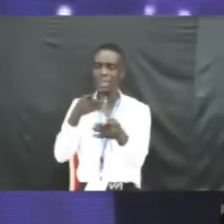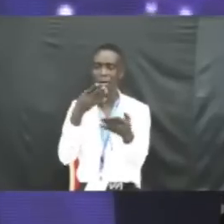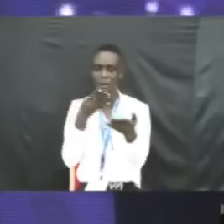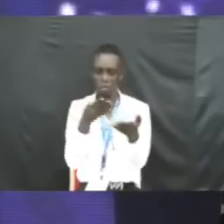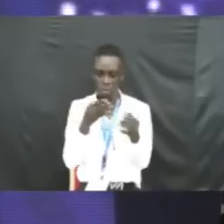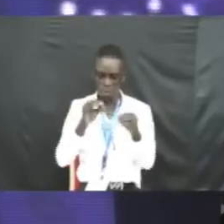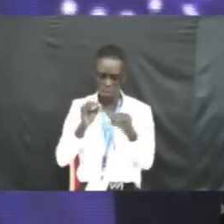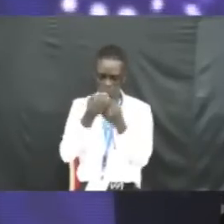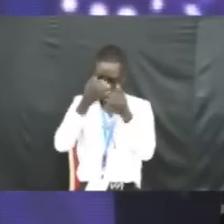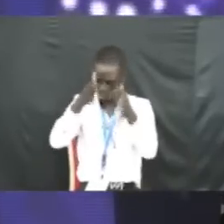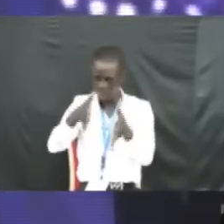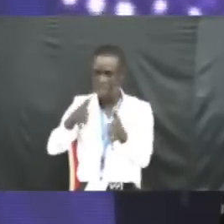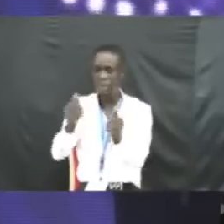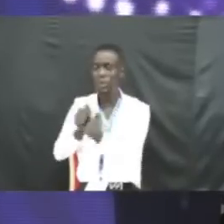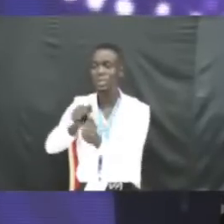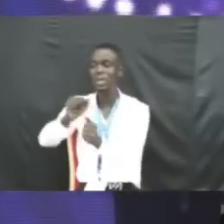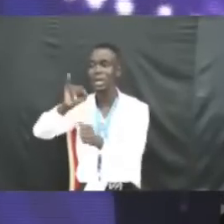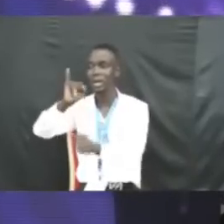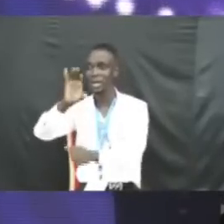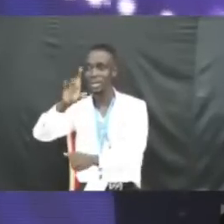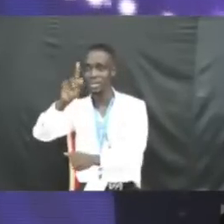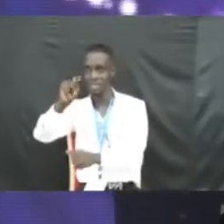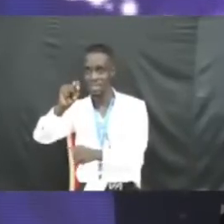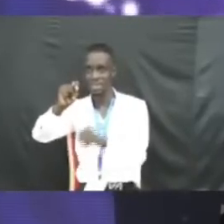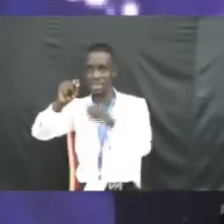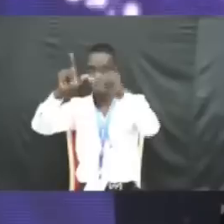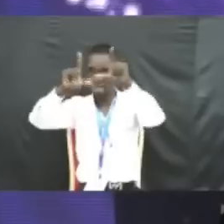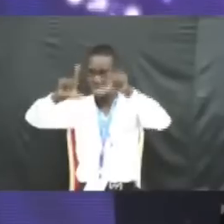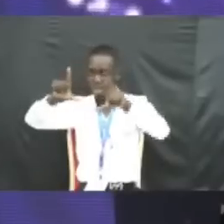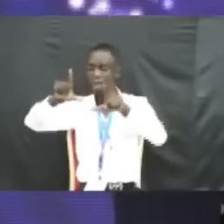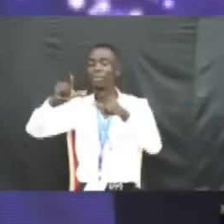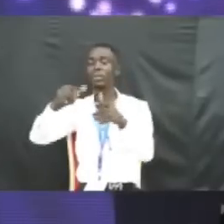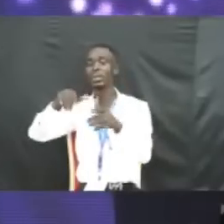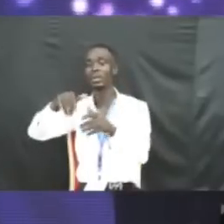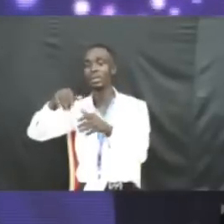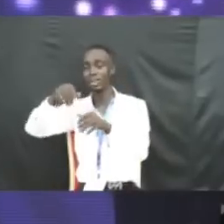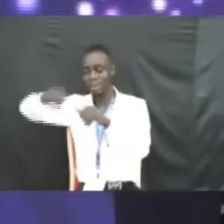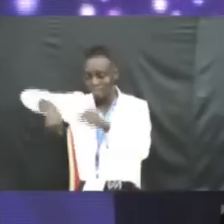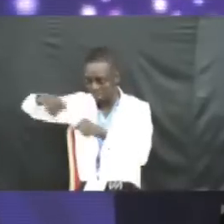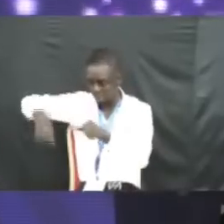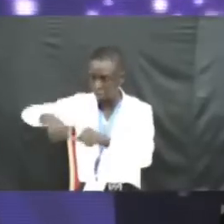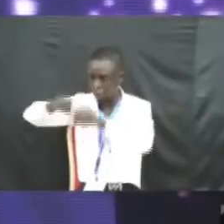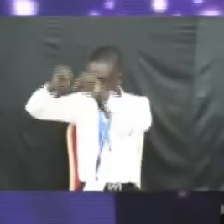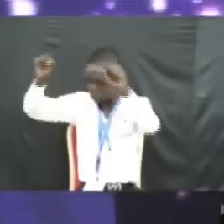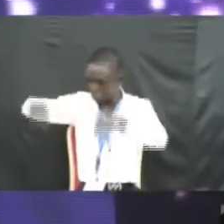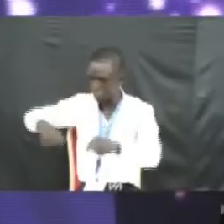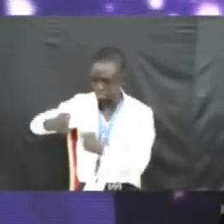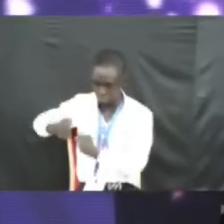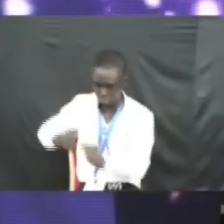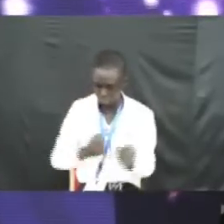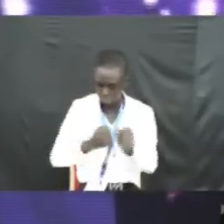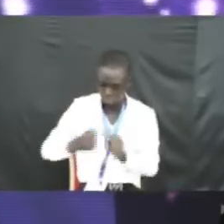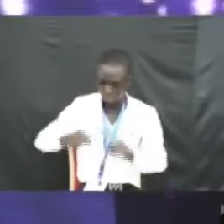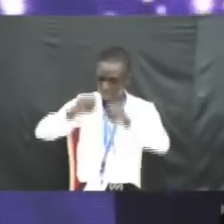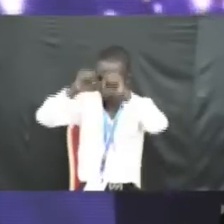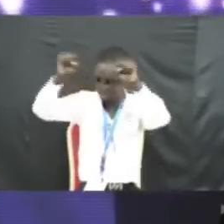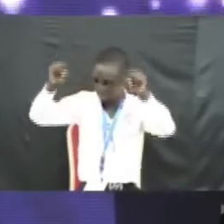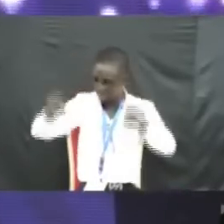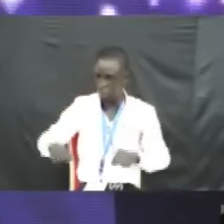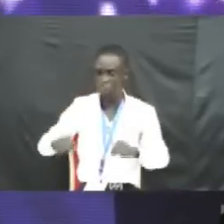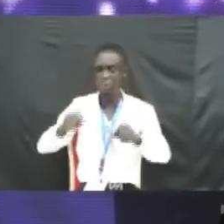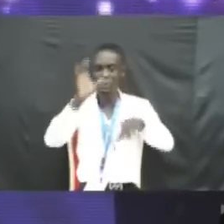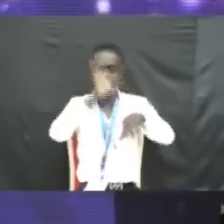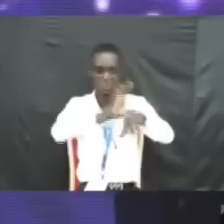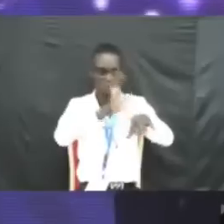lab with computers and accessories, a tailoring workshop, a carpentry workshop and a chapel fully